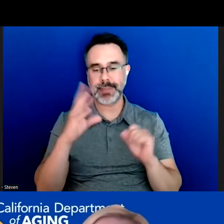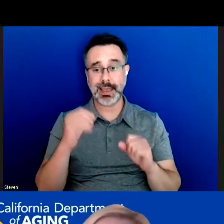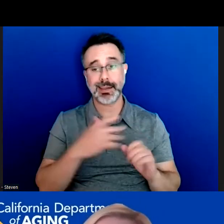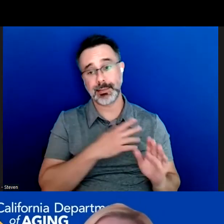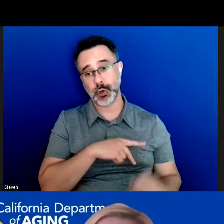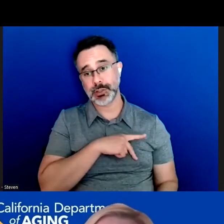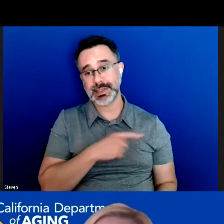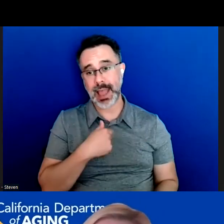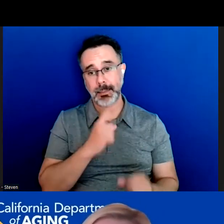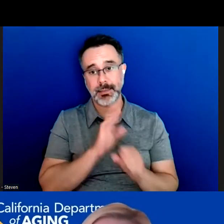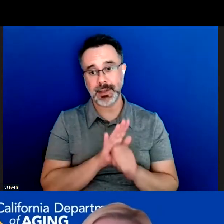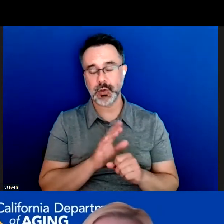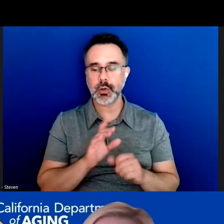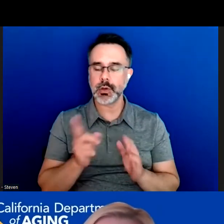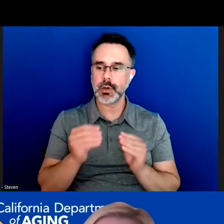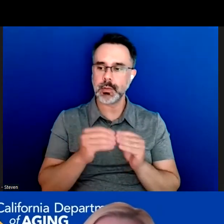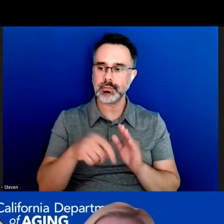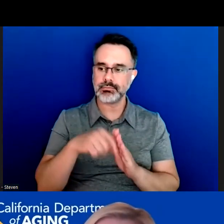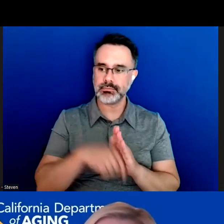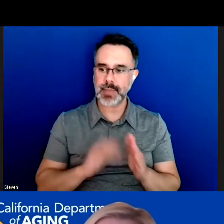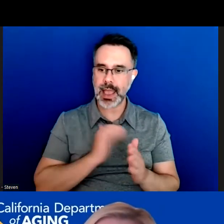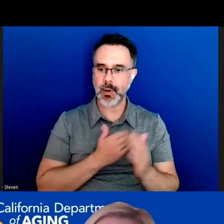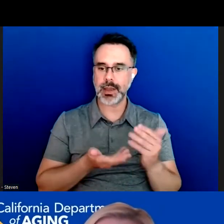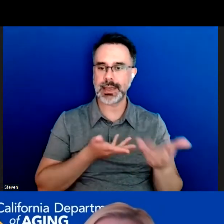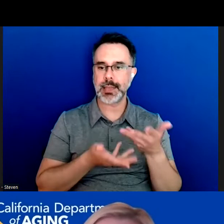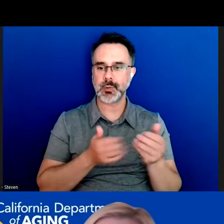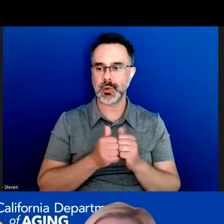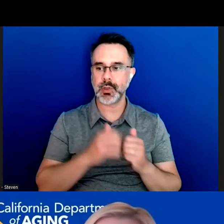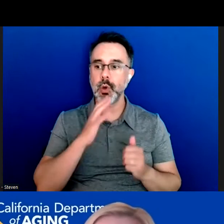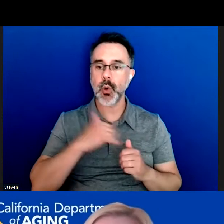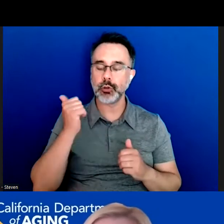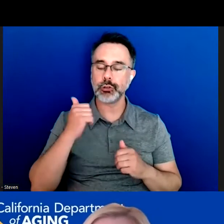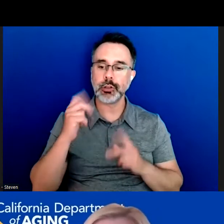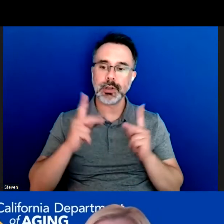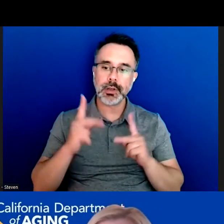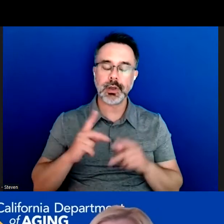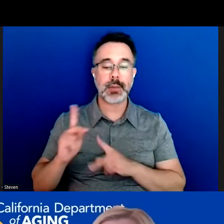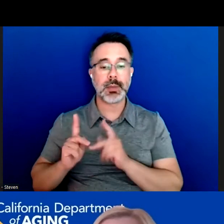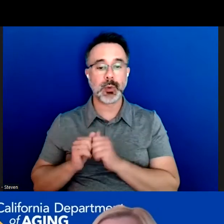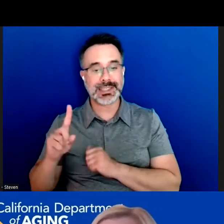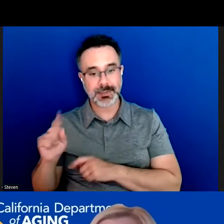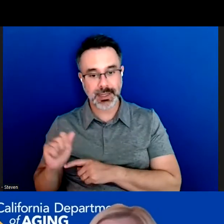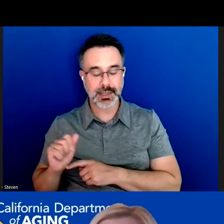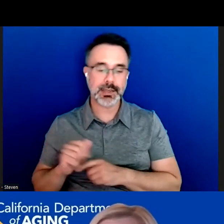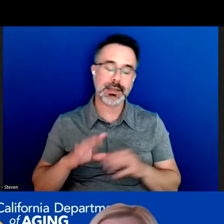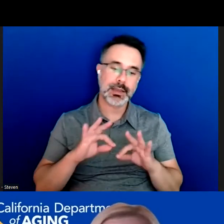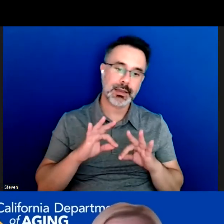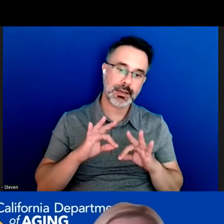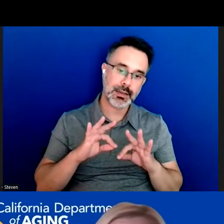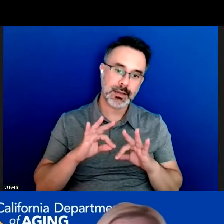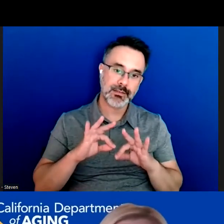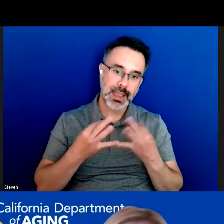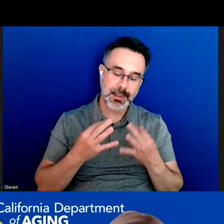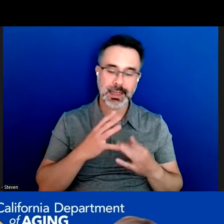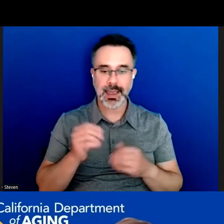is to deepening our engagement with older adults, people with disabilities, and family caregivers for this next phase that we're